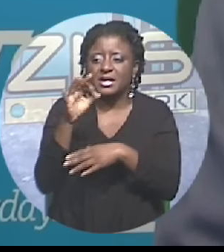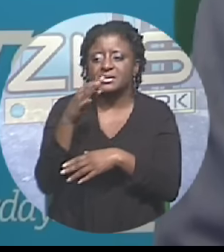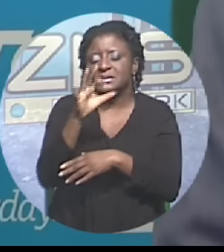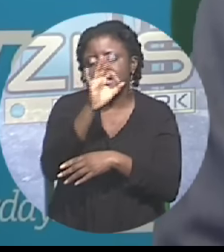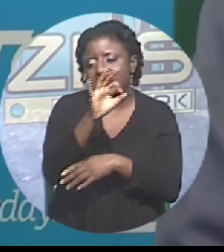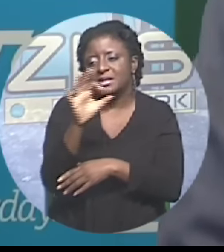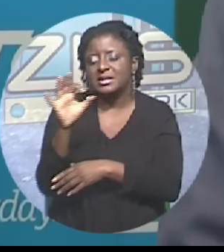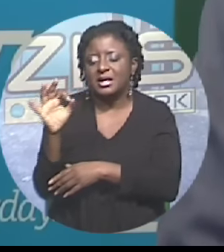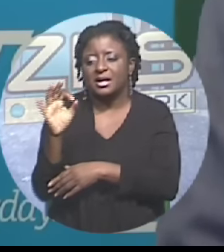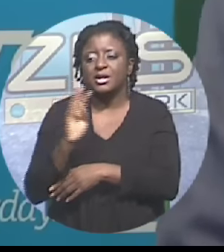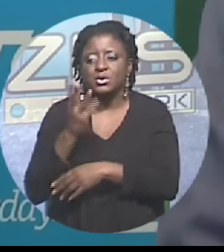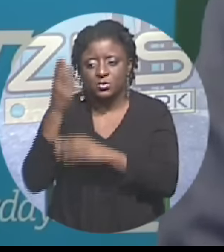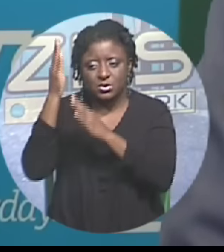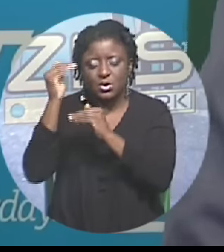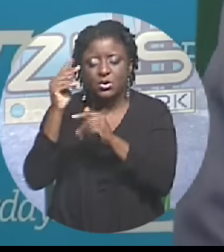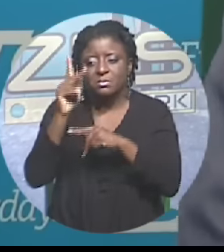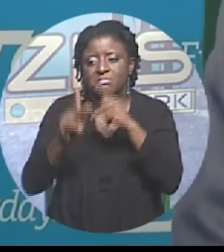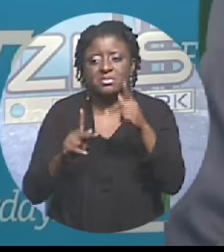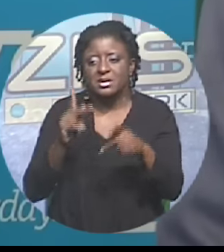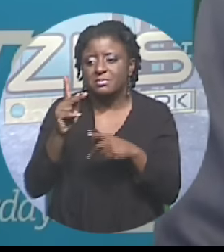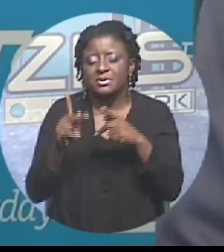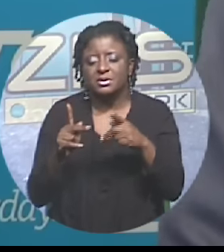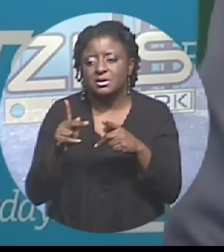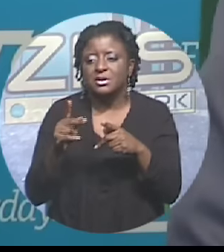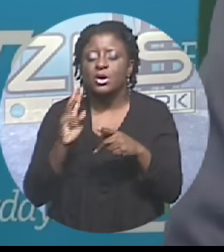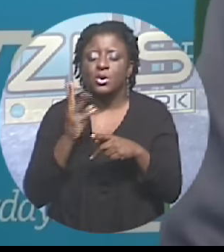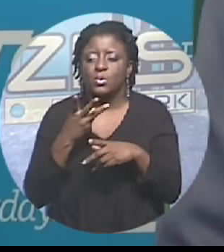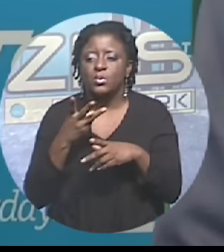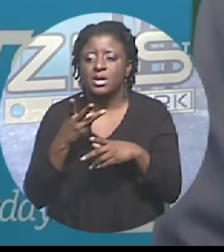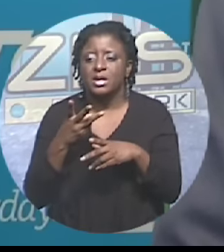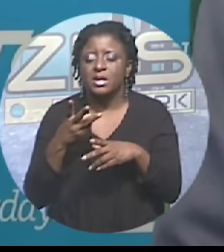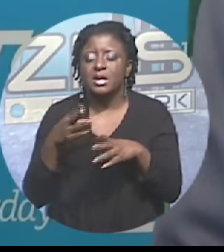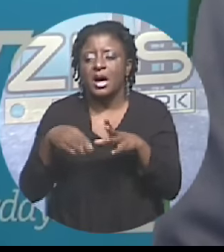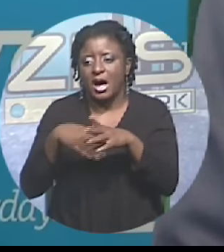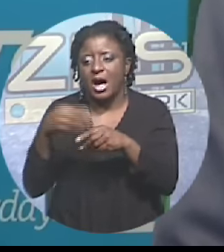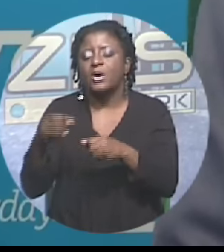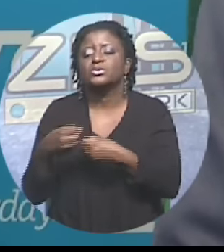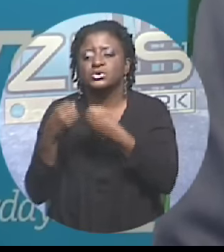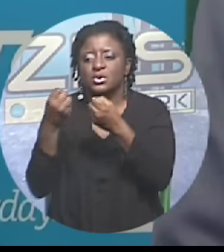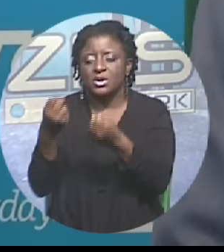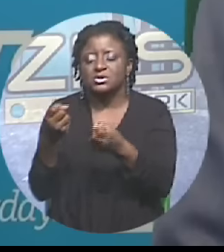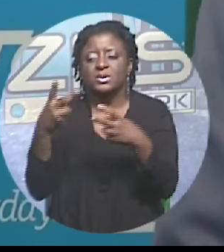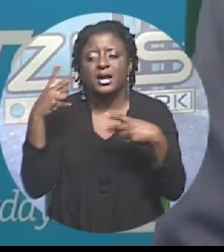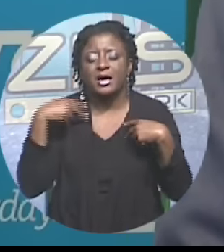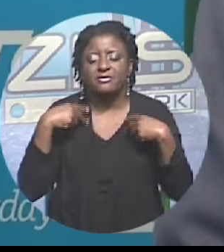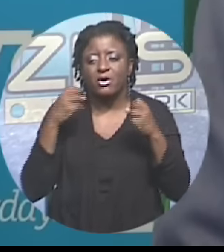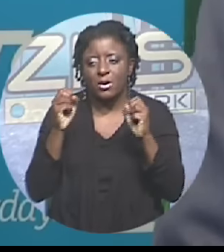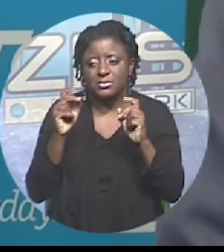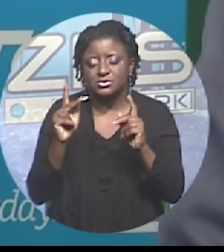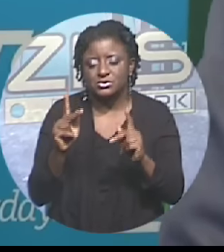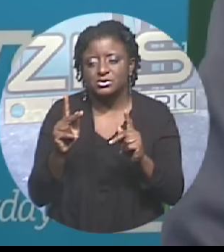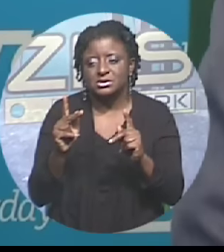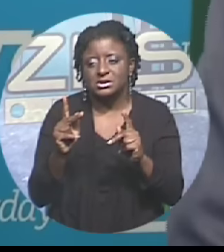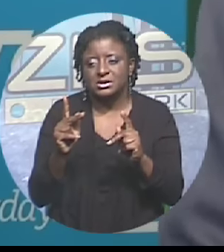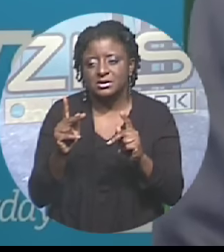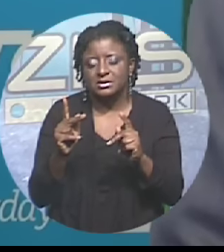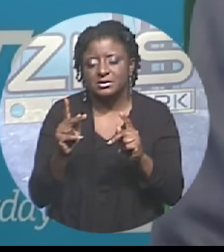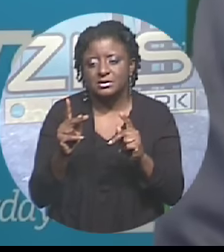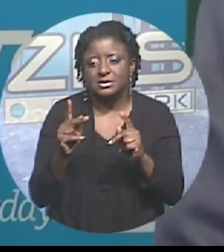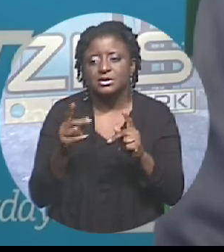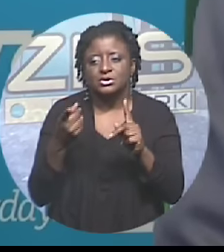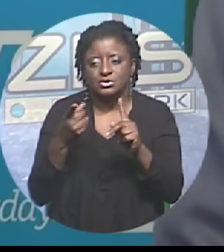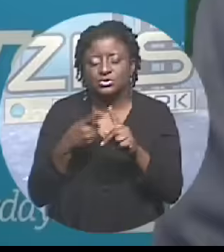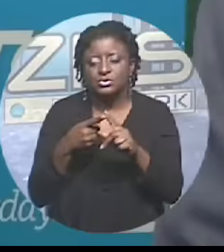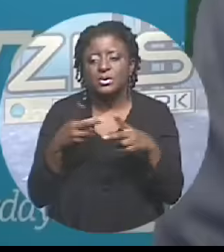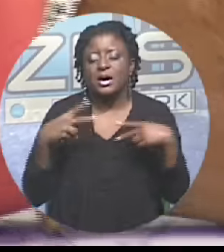are hopeful that those persons who are outsourced will have that opportunity once they form the companies and comply with the RFPs, that they're able to